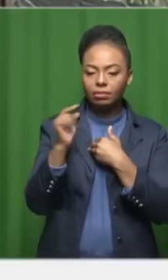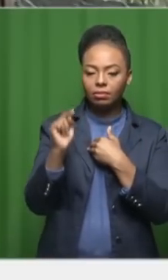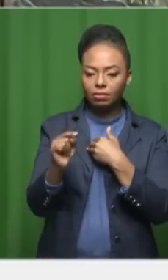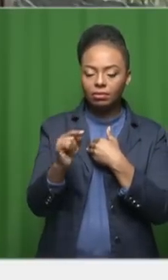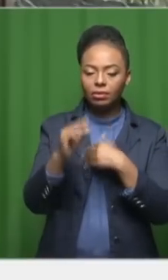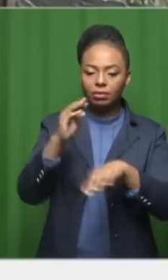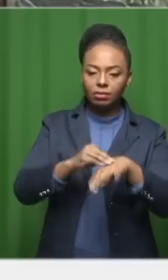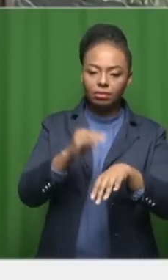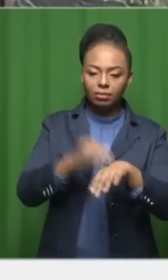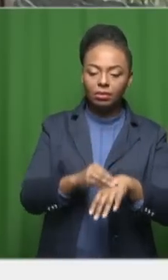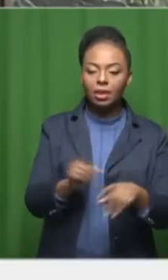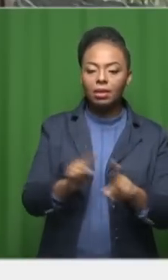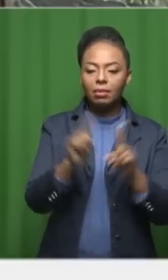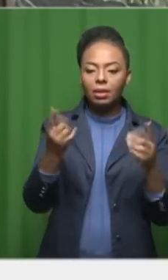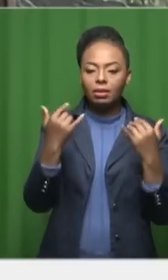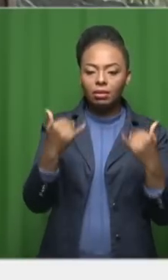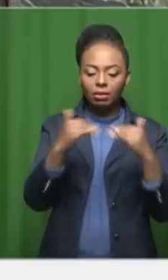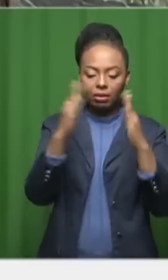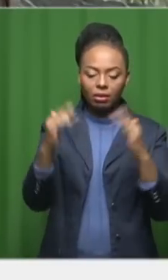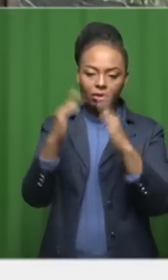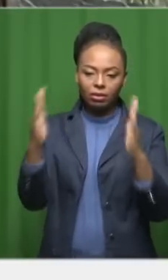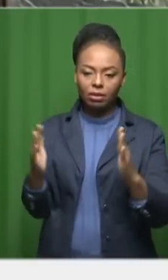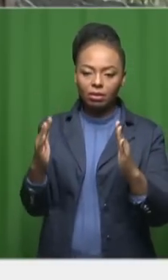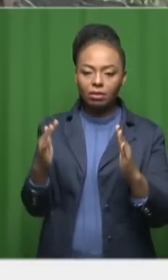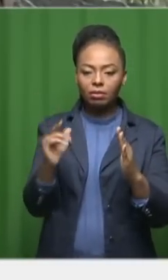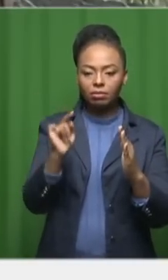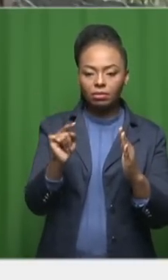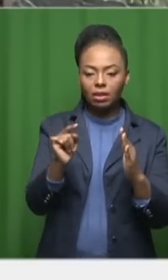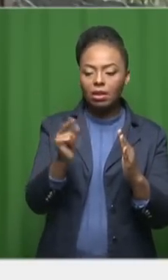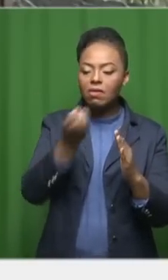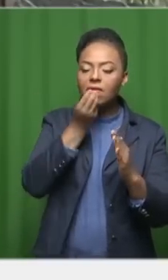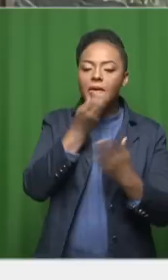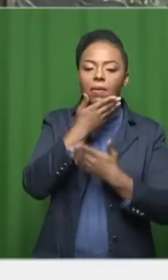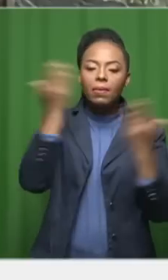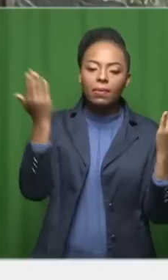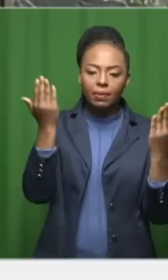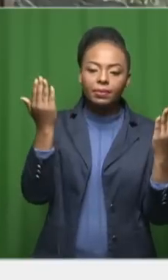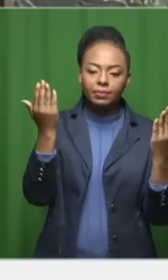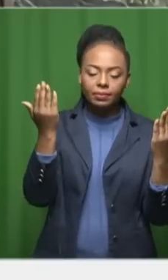rather households that don't have food. So if you will, if we can